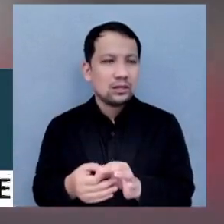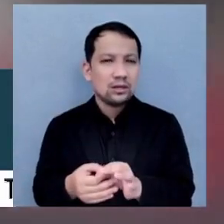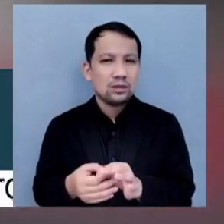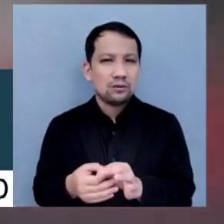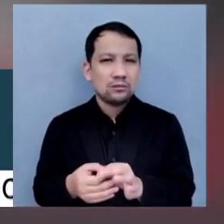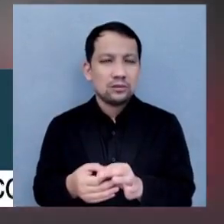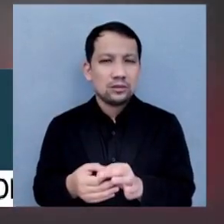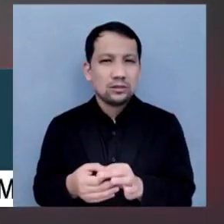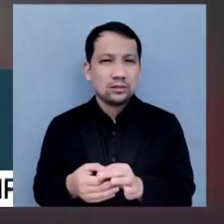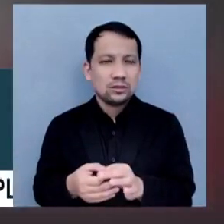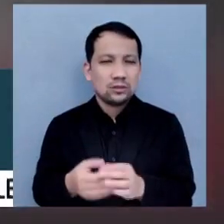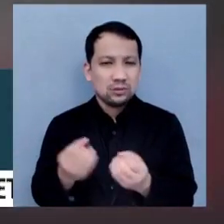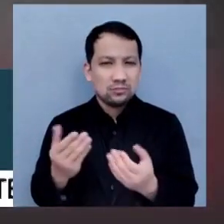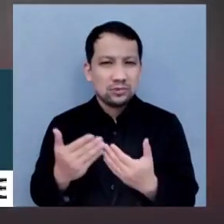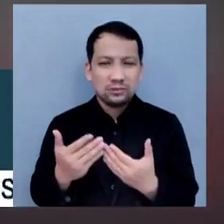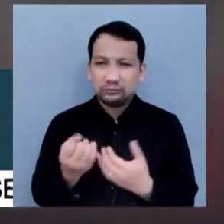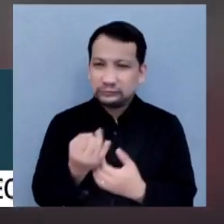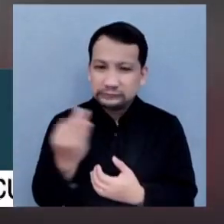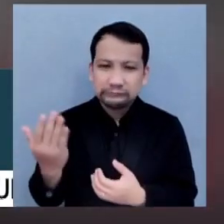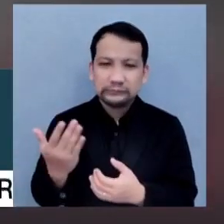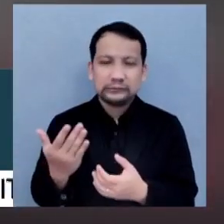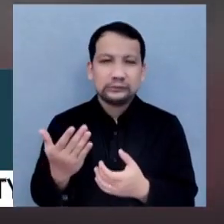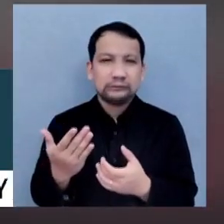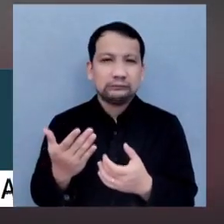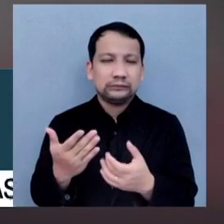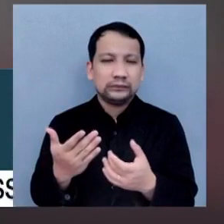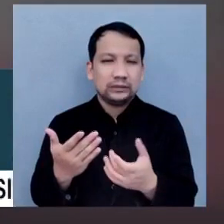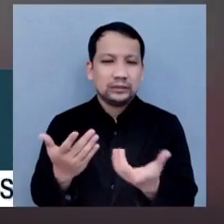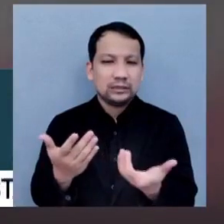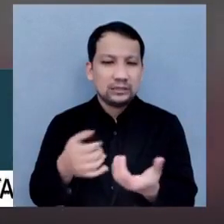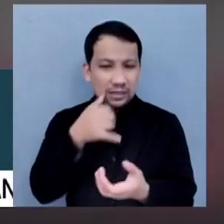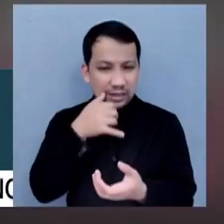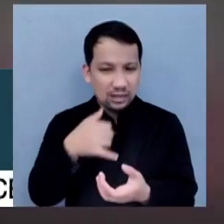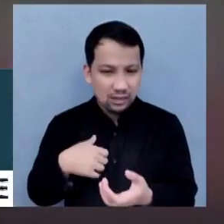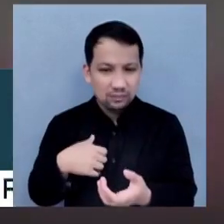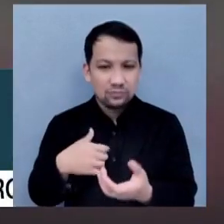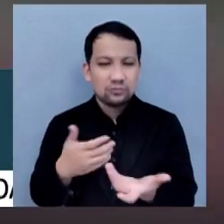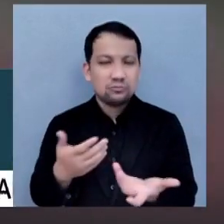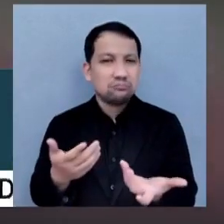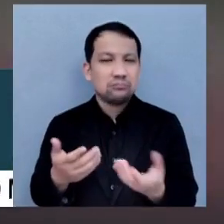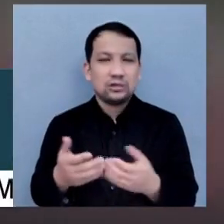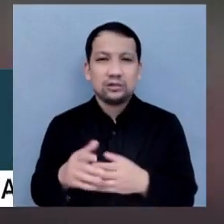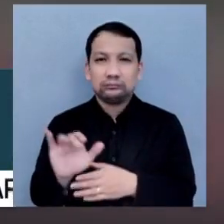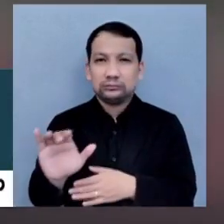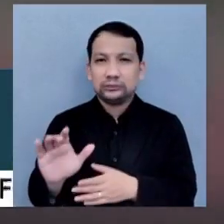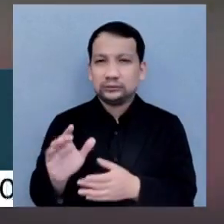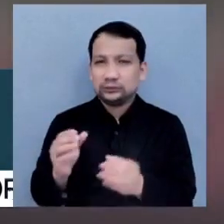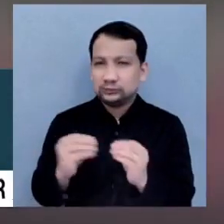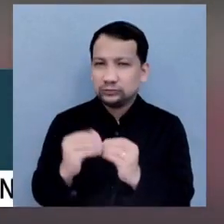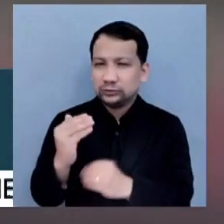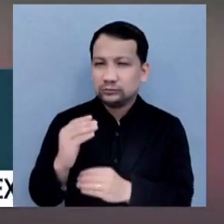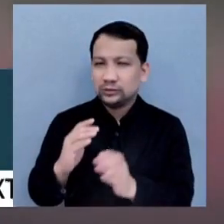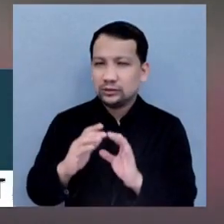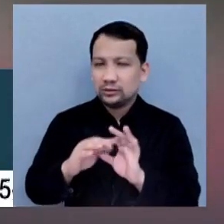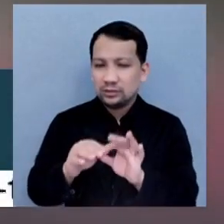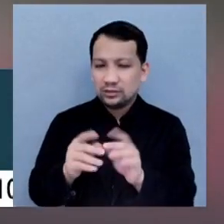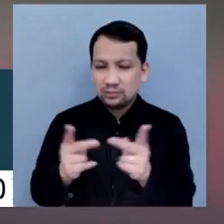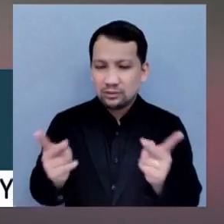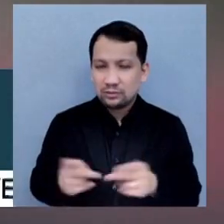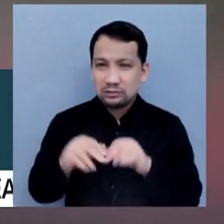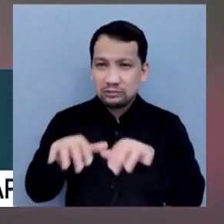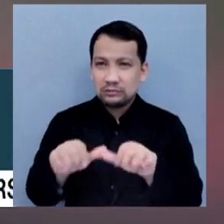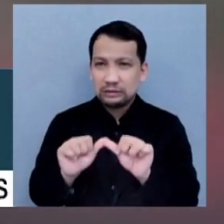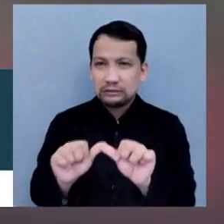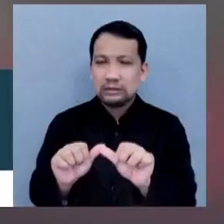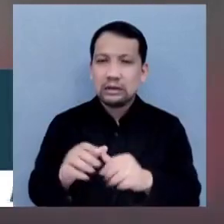the volume of rain since yesterday, that causes the flooding in the area.